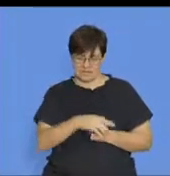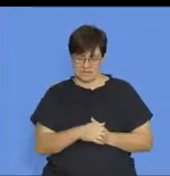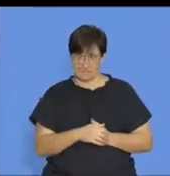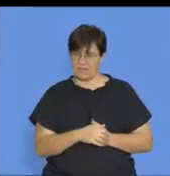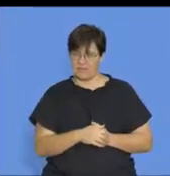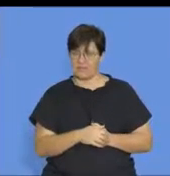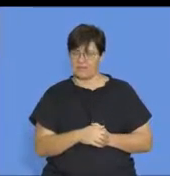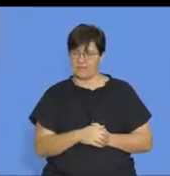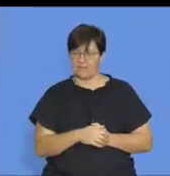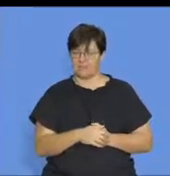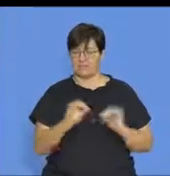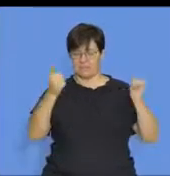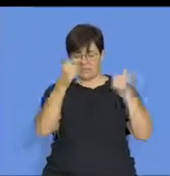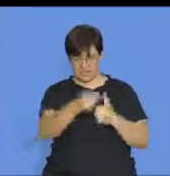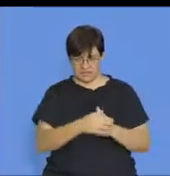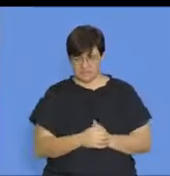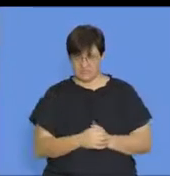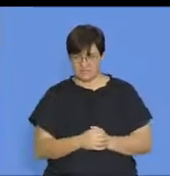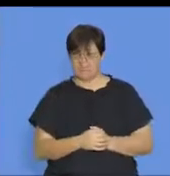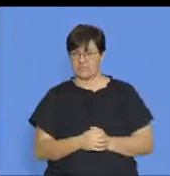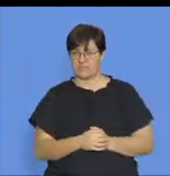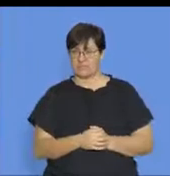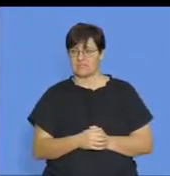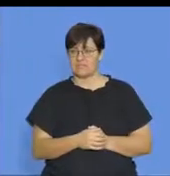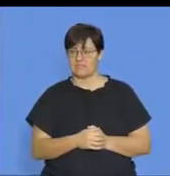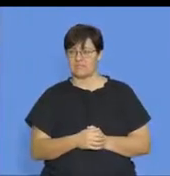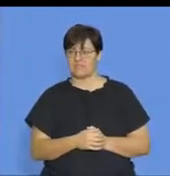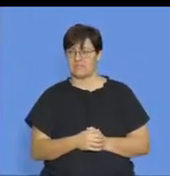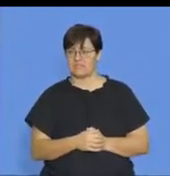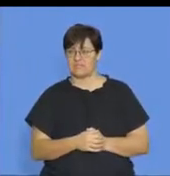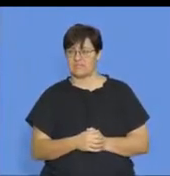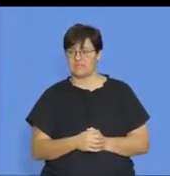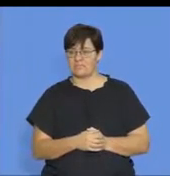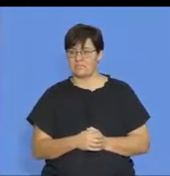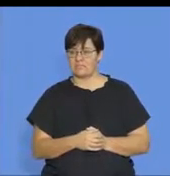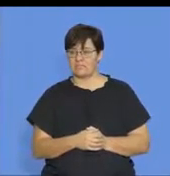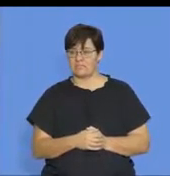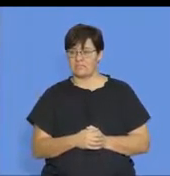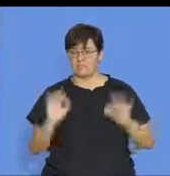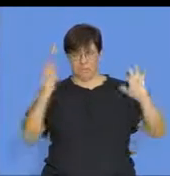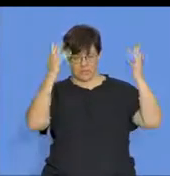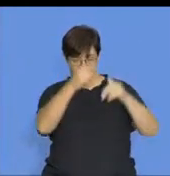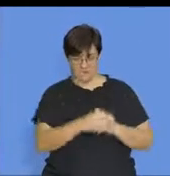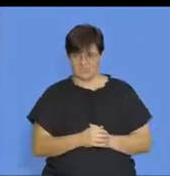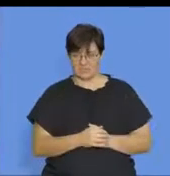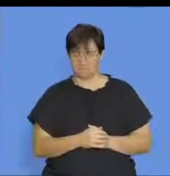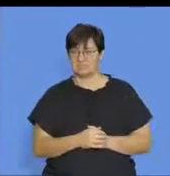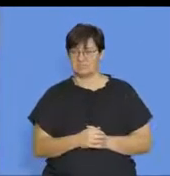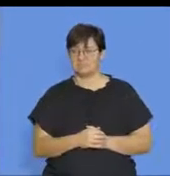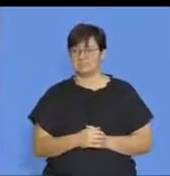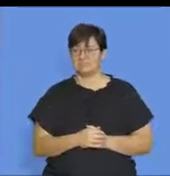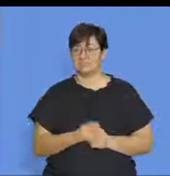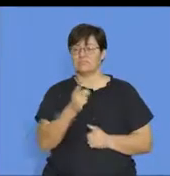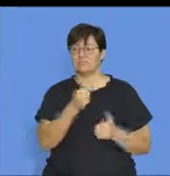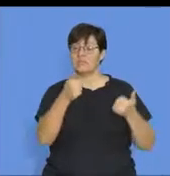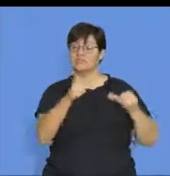Okay, Tubby, well done. Let's just put a smiley face next to Tubby. Well done, Tubby. Okay. Right, on the